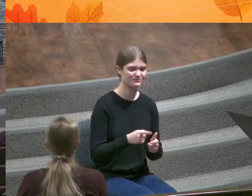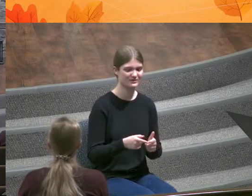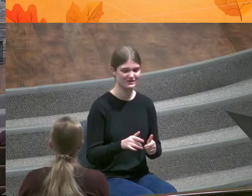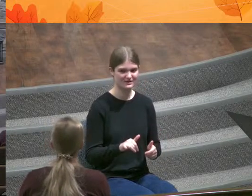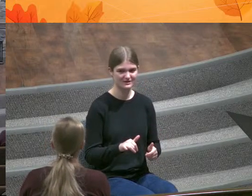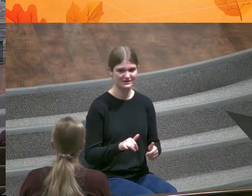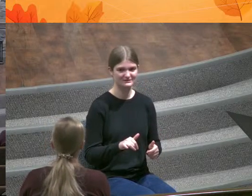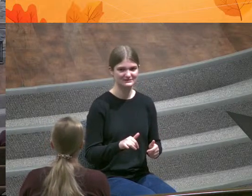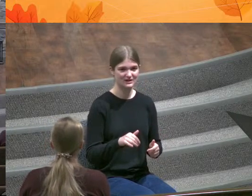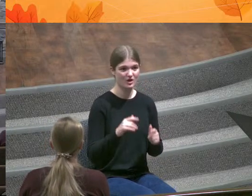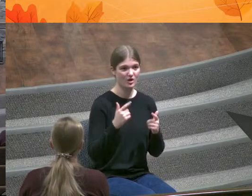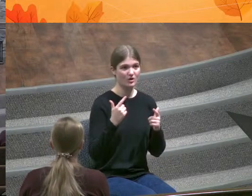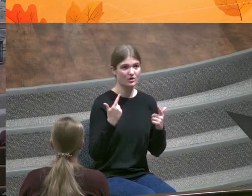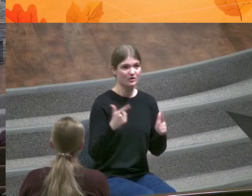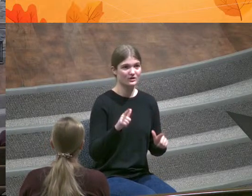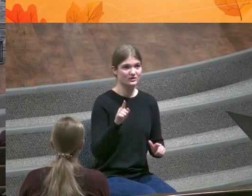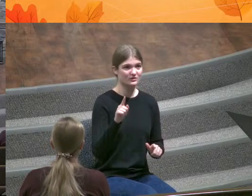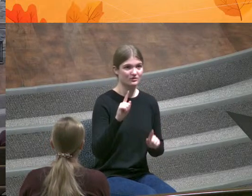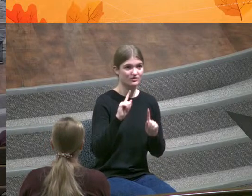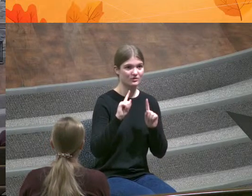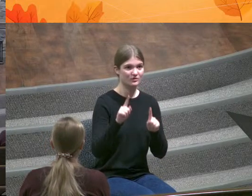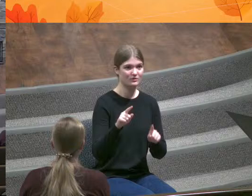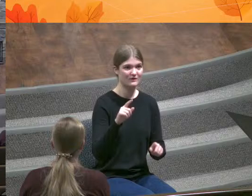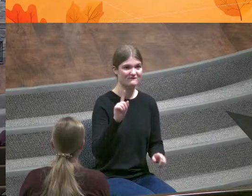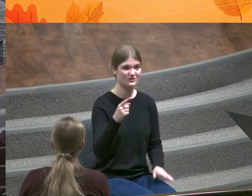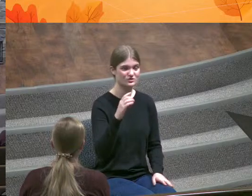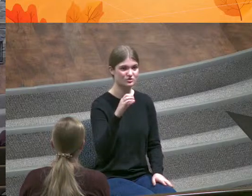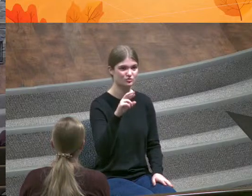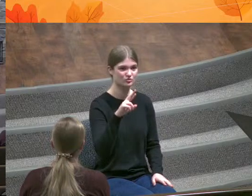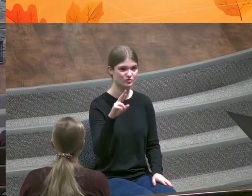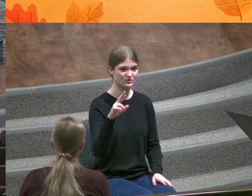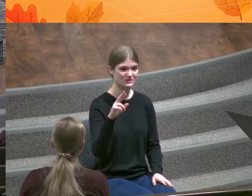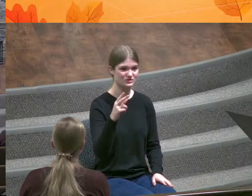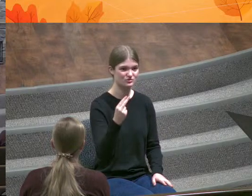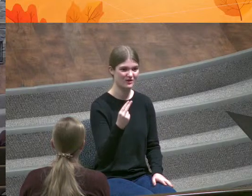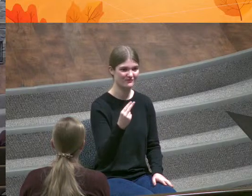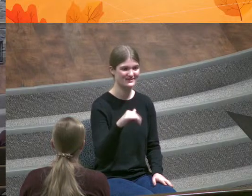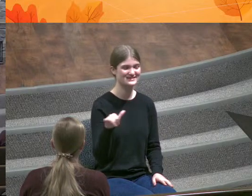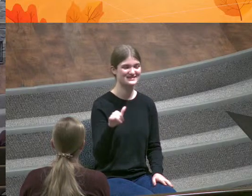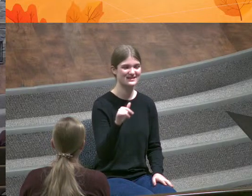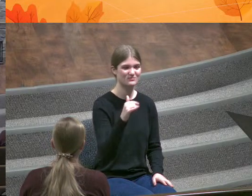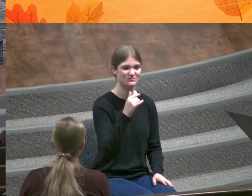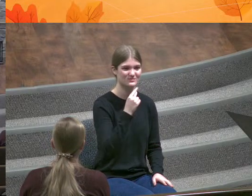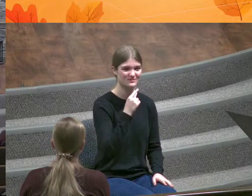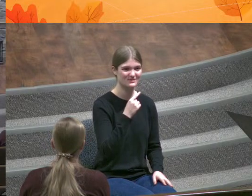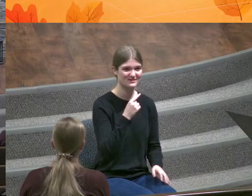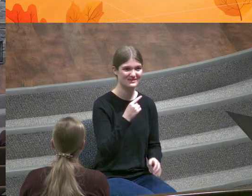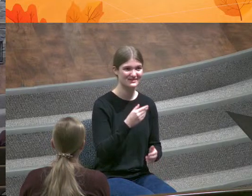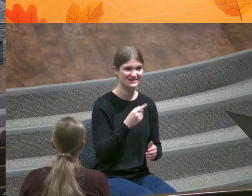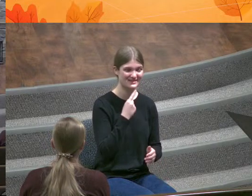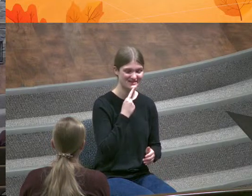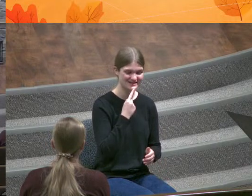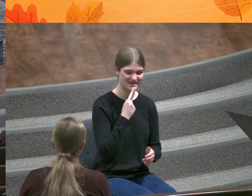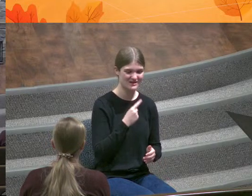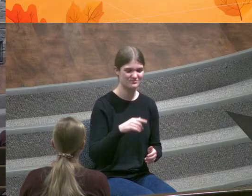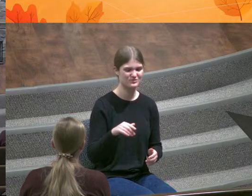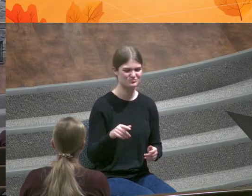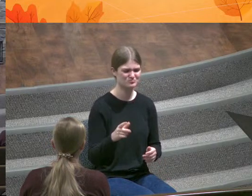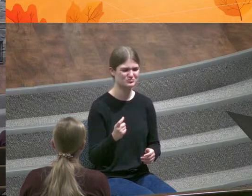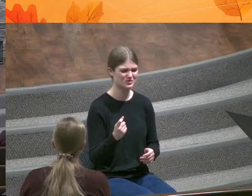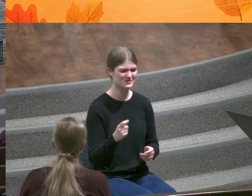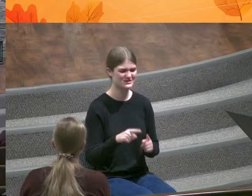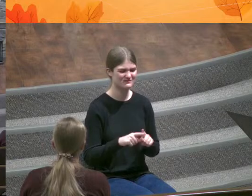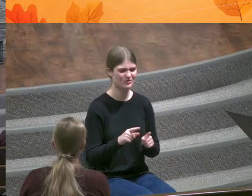chapter 12. When you get over to 1 Corinthians 12, you got essentially the same thing, just worded a little bit differently. A lot of differences in the